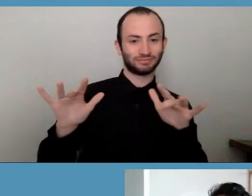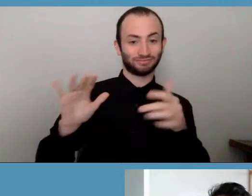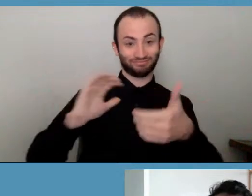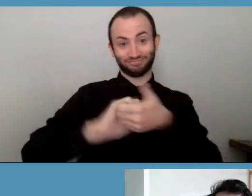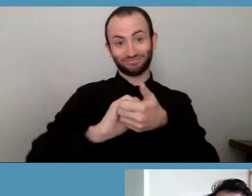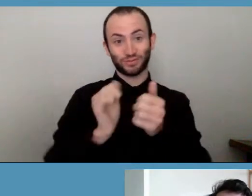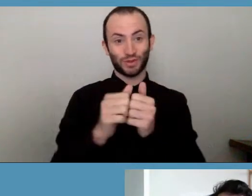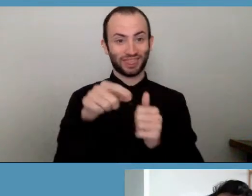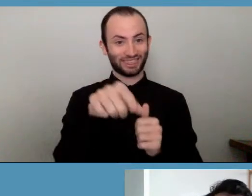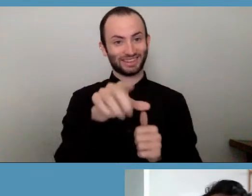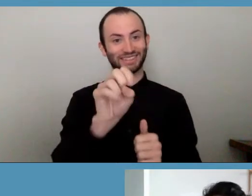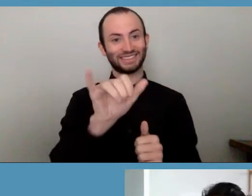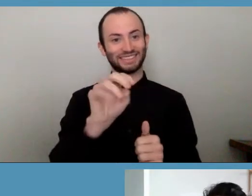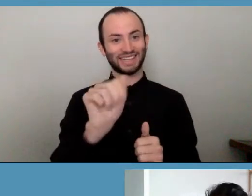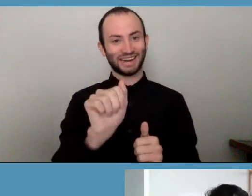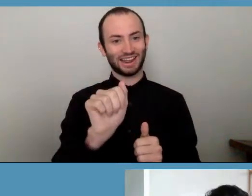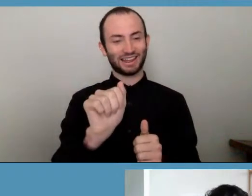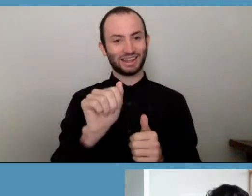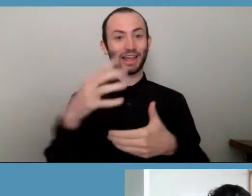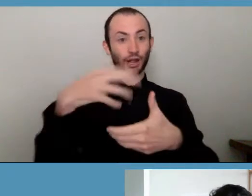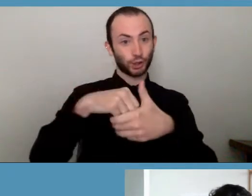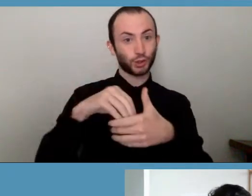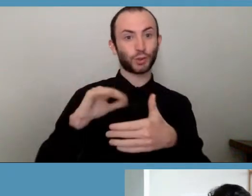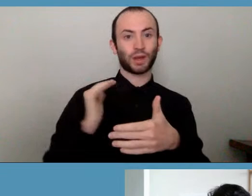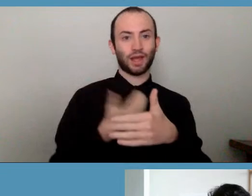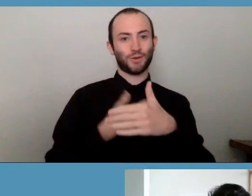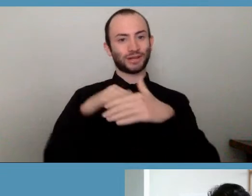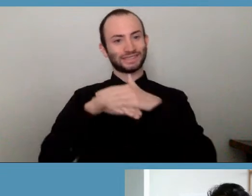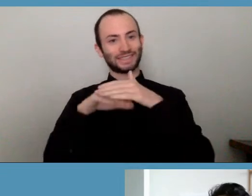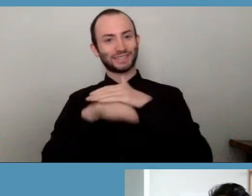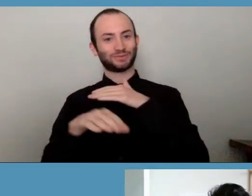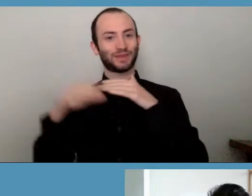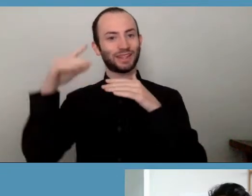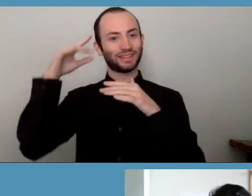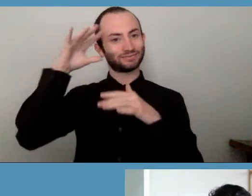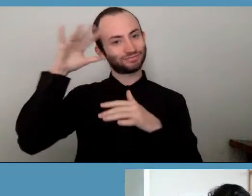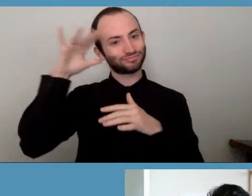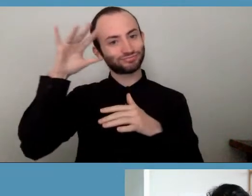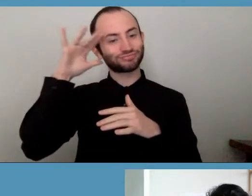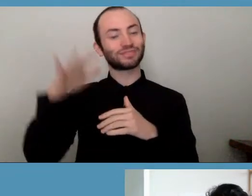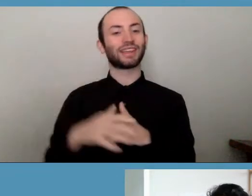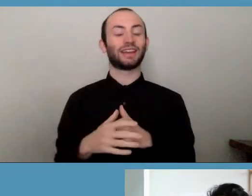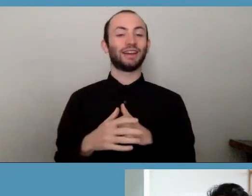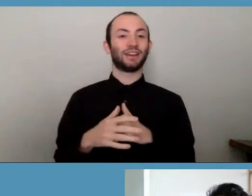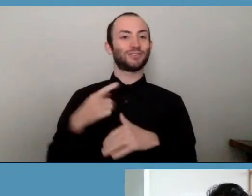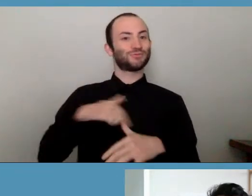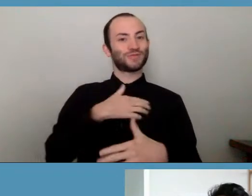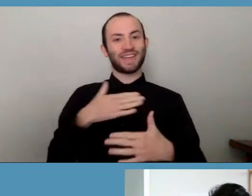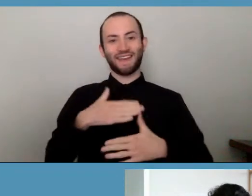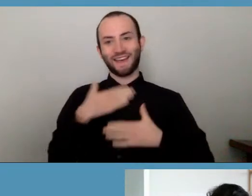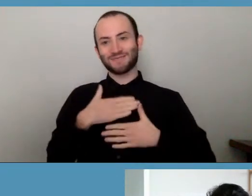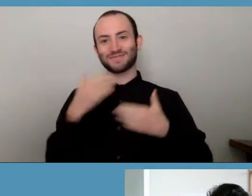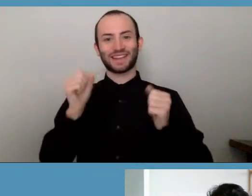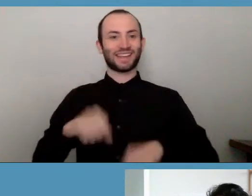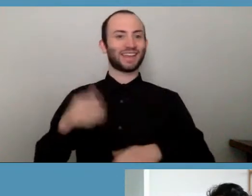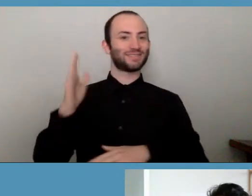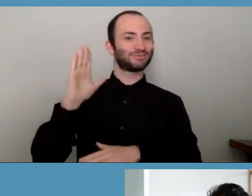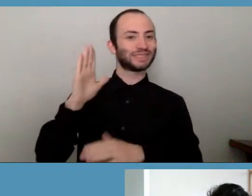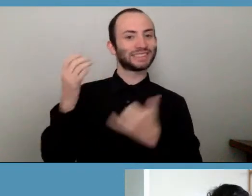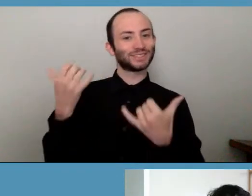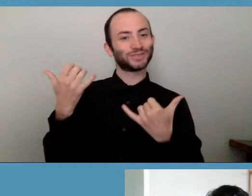inclusive design and accessibility methodology. And we're really happy and pleased to be able to present some of these concepts to you